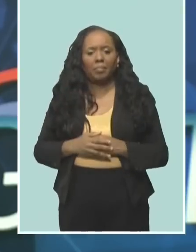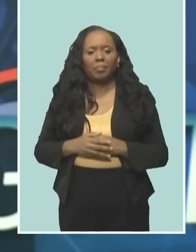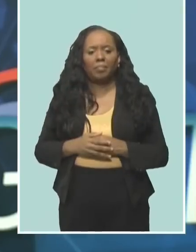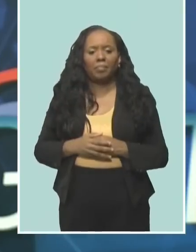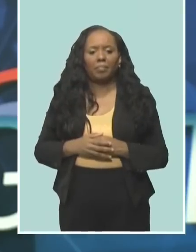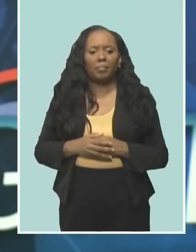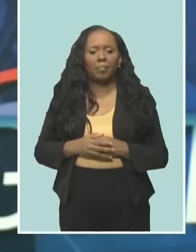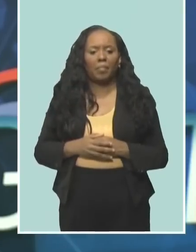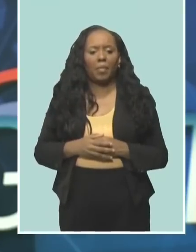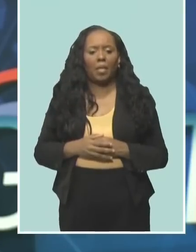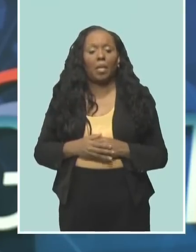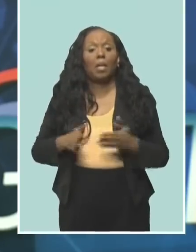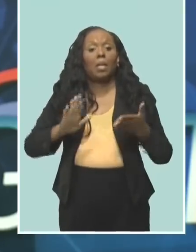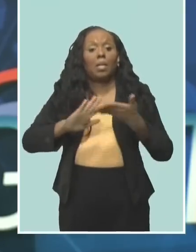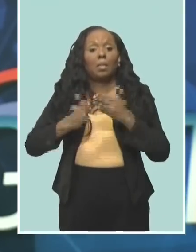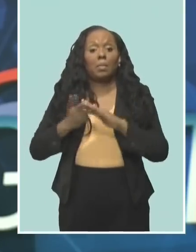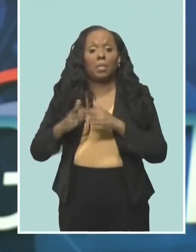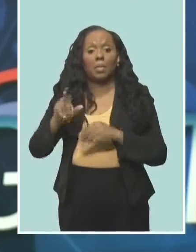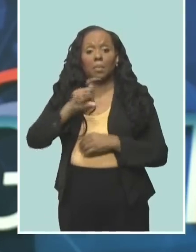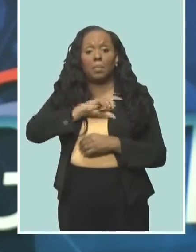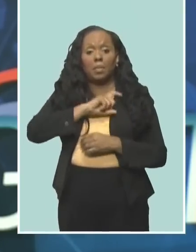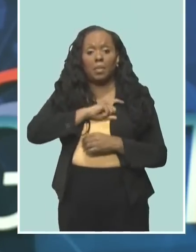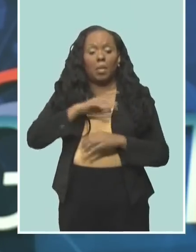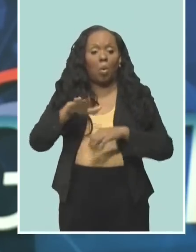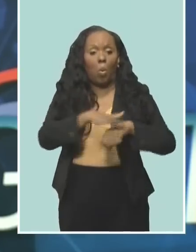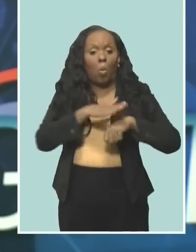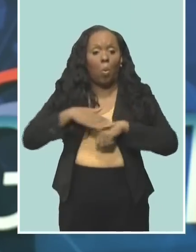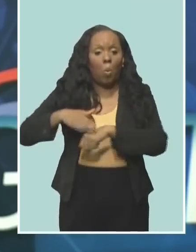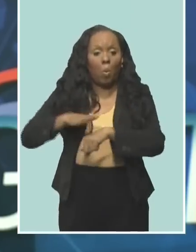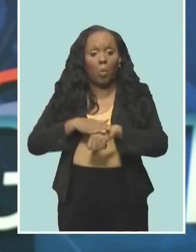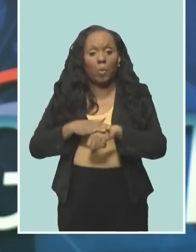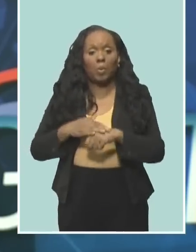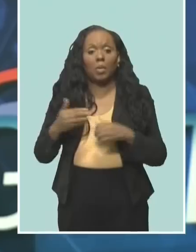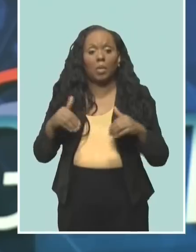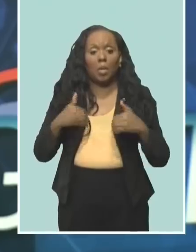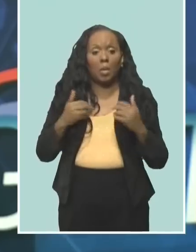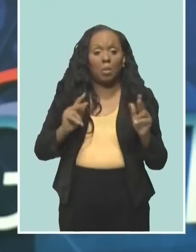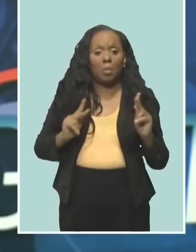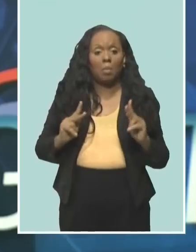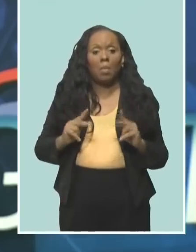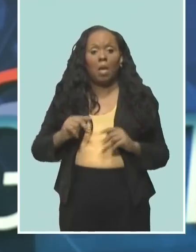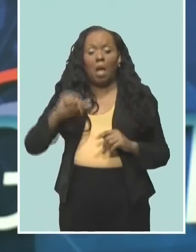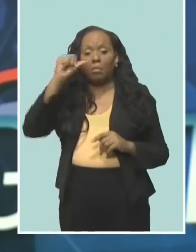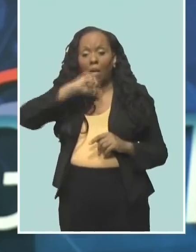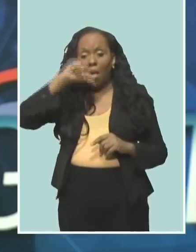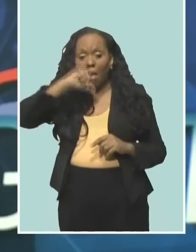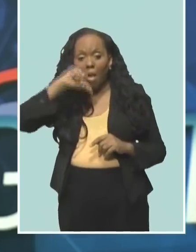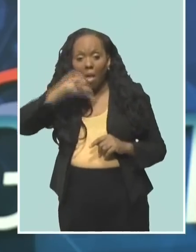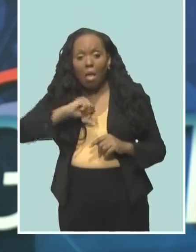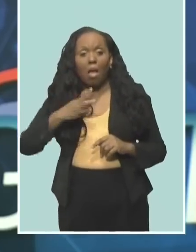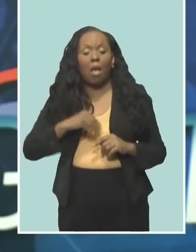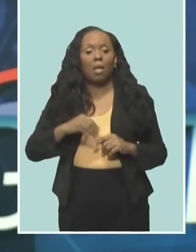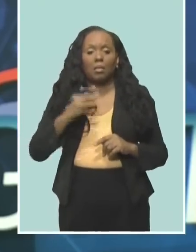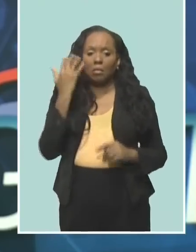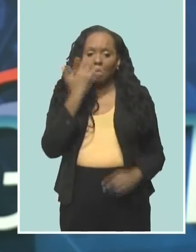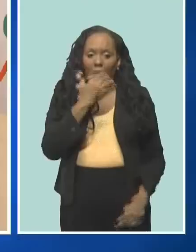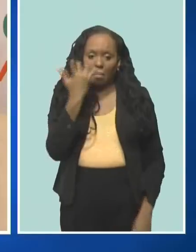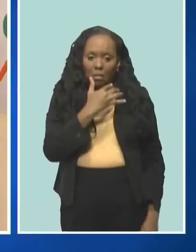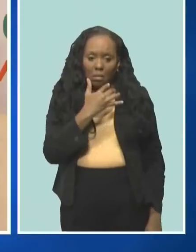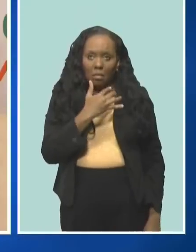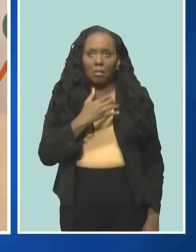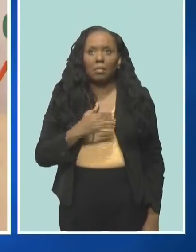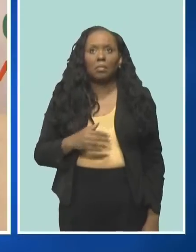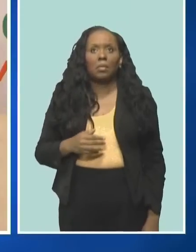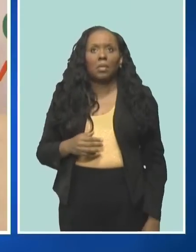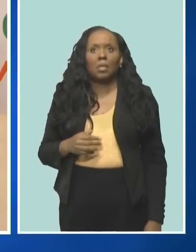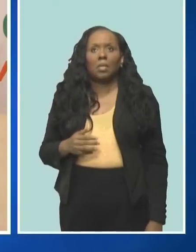officer is sending a warning about the consumption of alcohol by minors and the use of children drugs. Station Sergeant Jamal